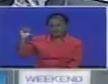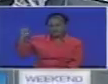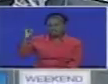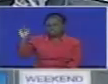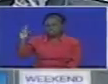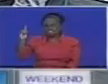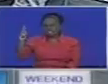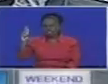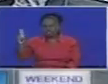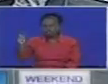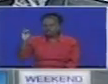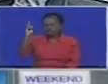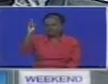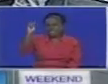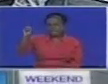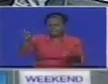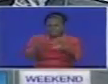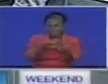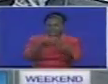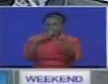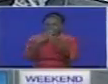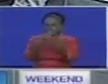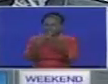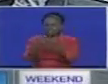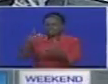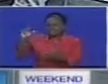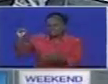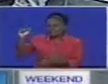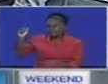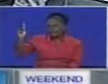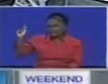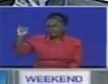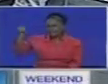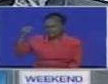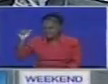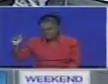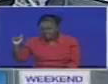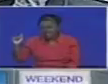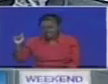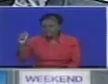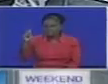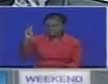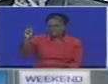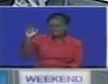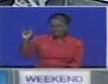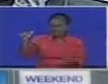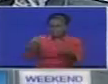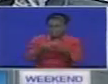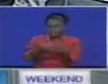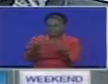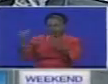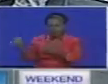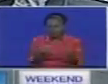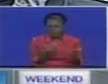ODM, newspaper columnist. Thank you for joining us. Johnson Sakaja, regular here on Checkpoint. He's the chair of the